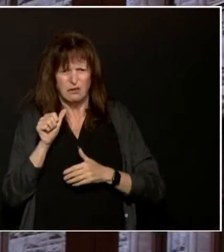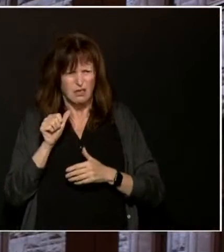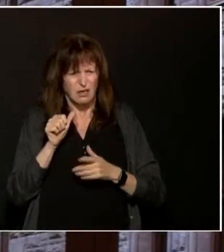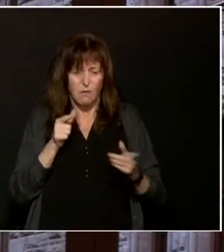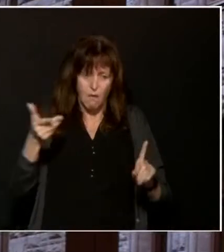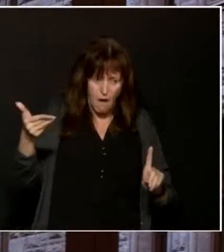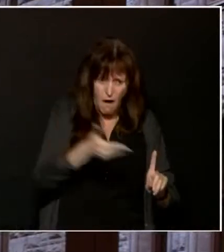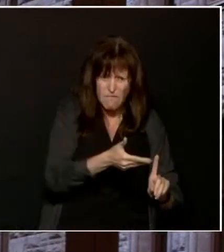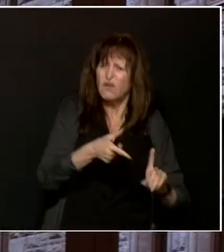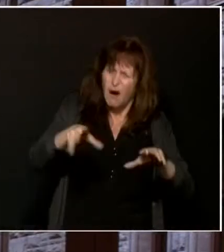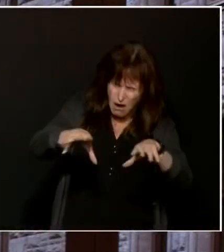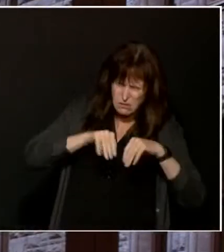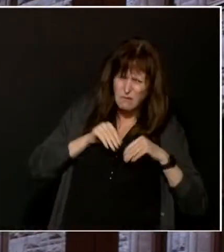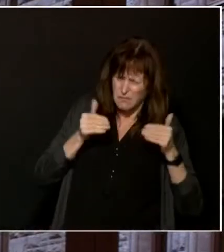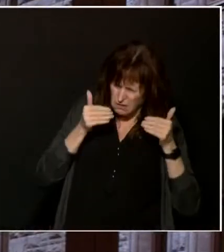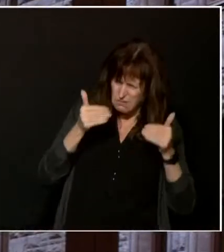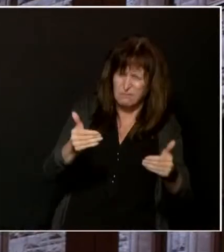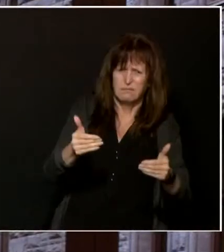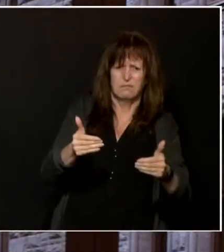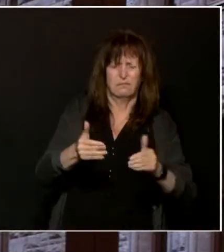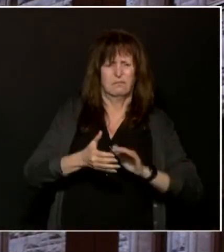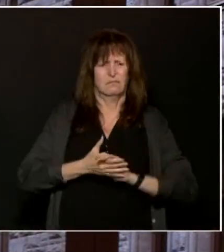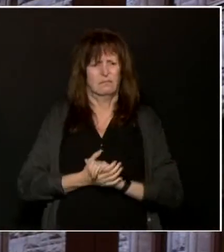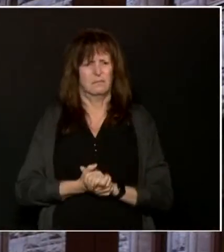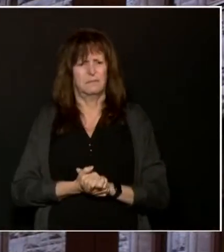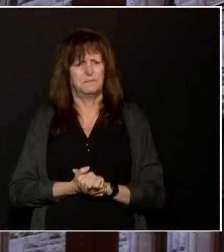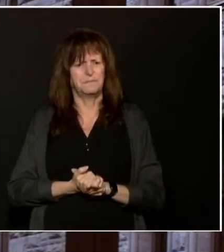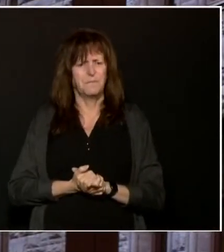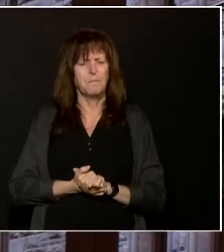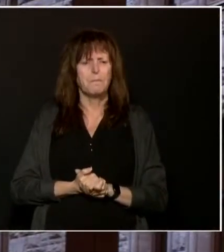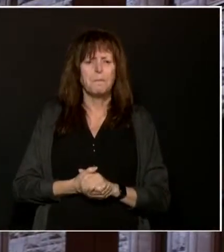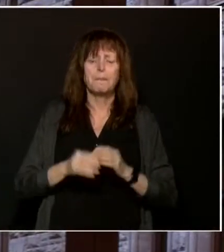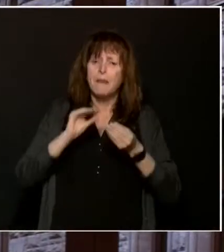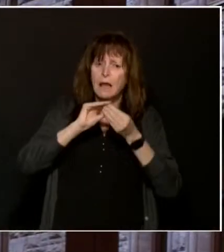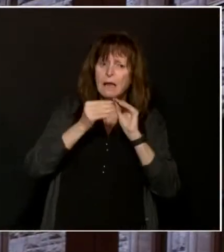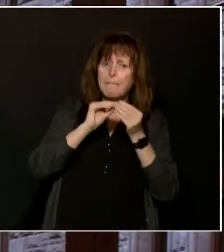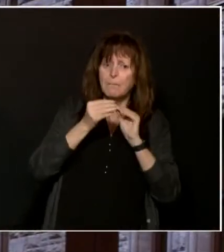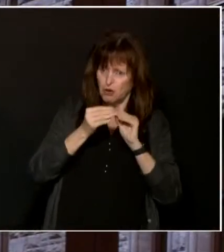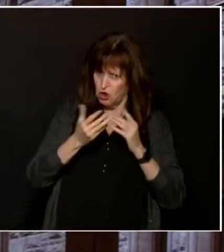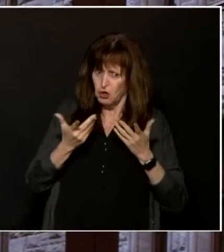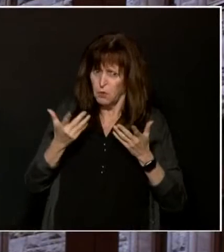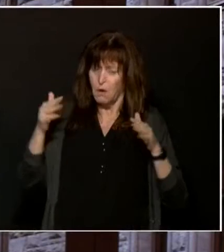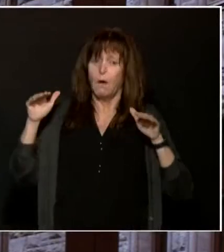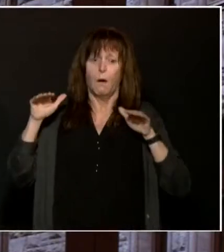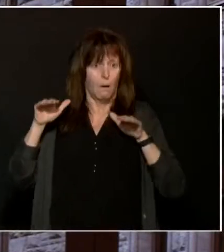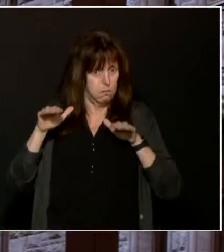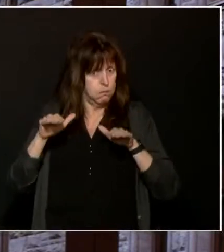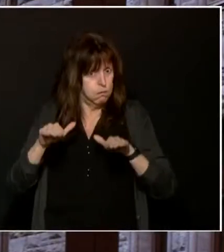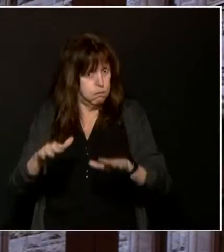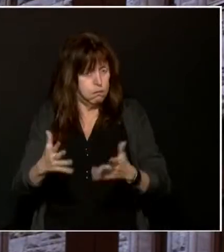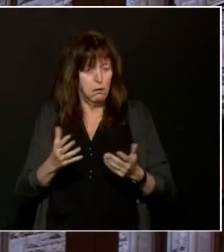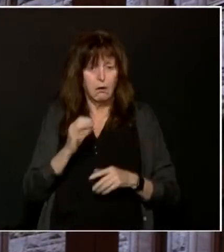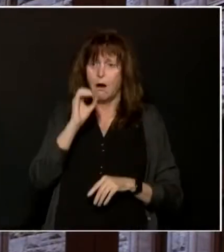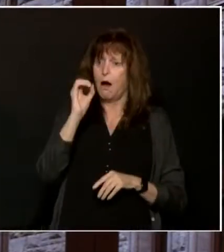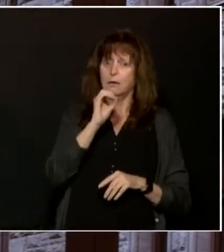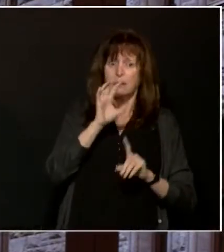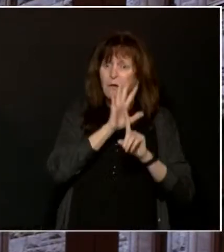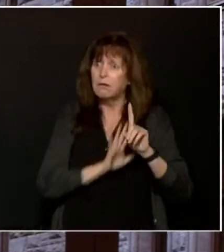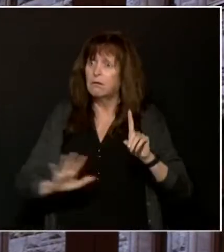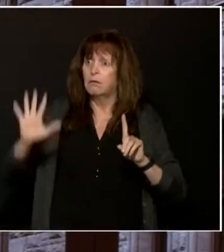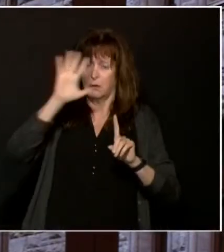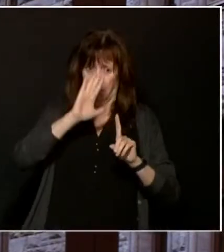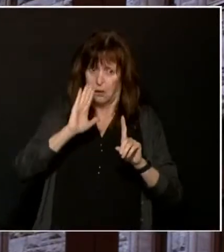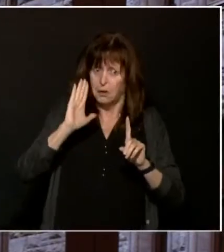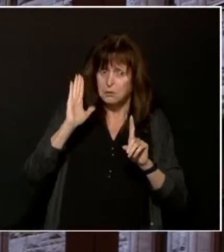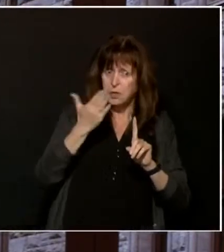excuse me, the trends are continuing in the right direction, and our situation in Ontario is improving. The provincial cases have